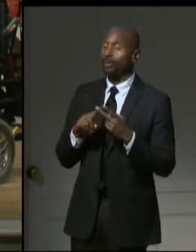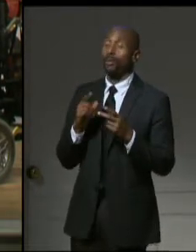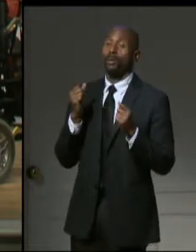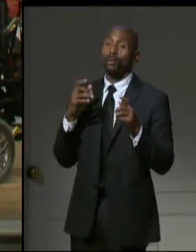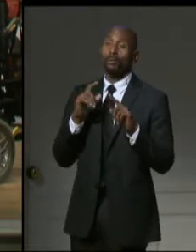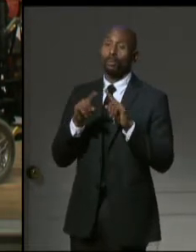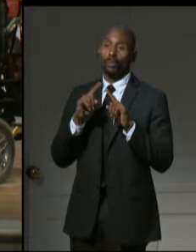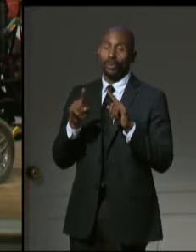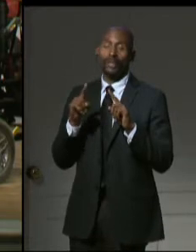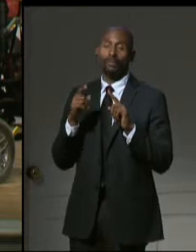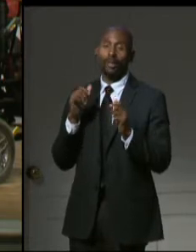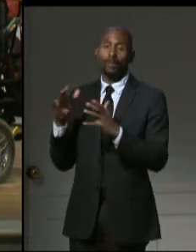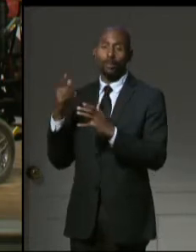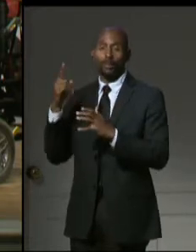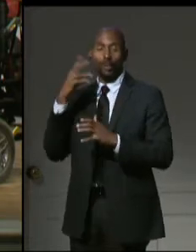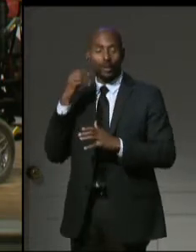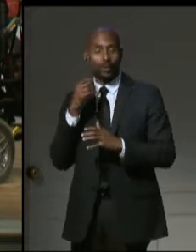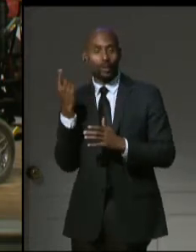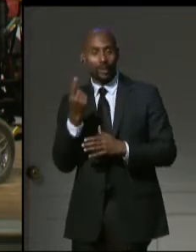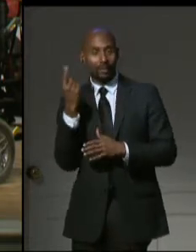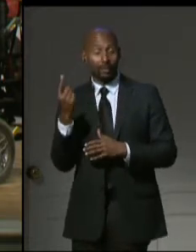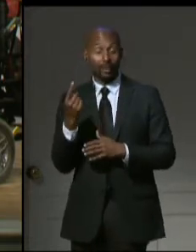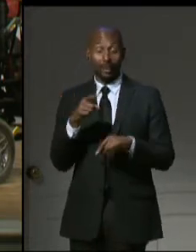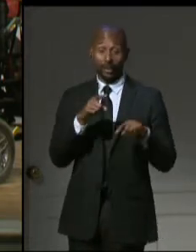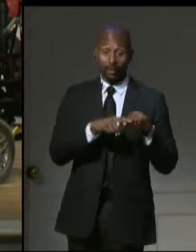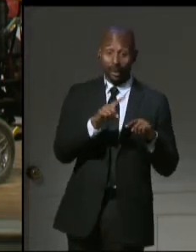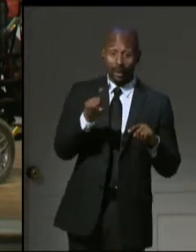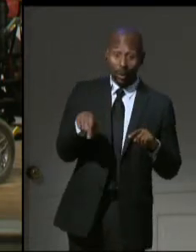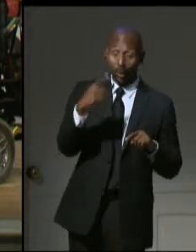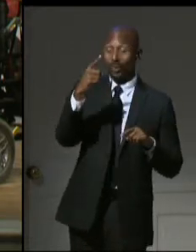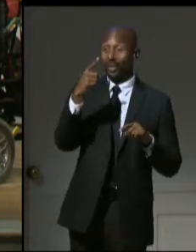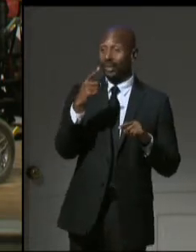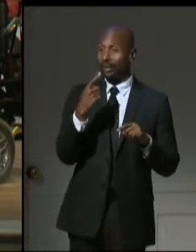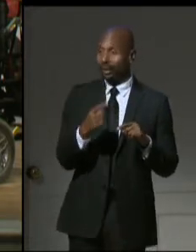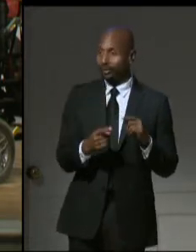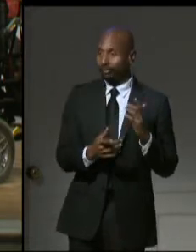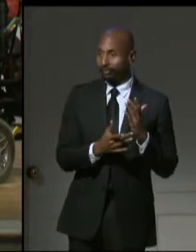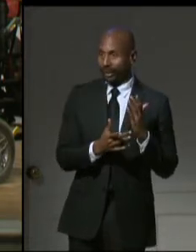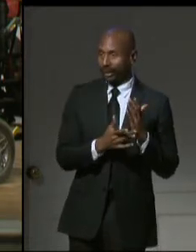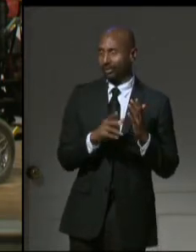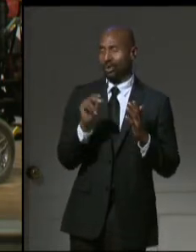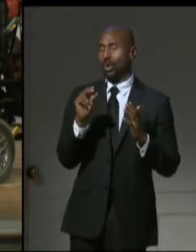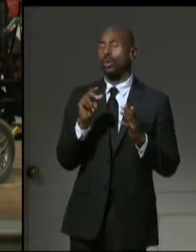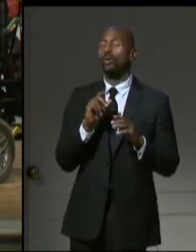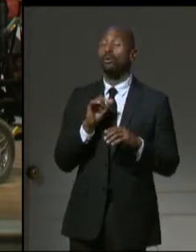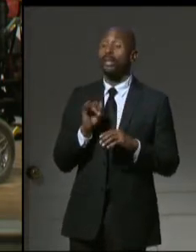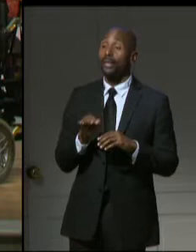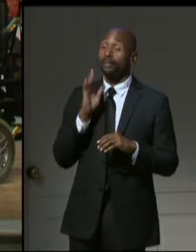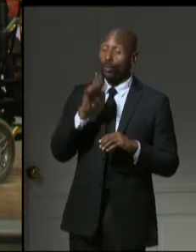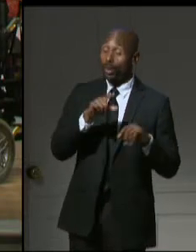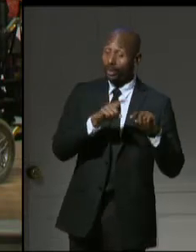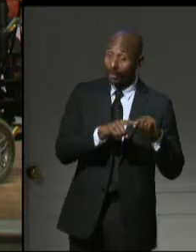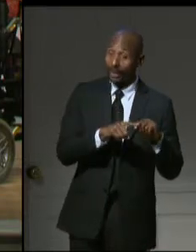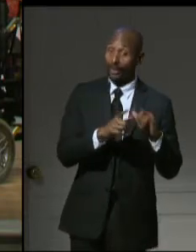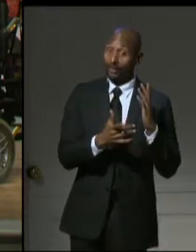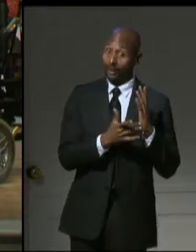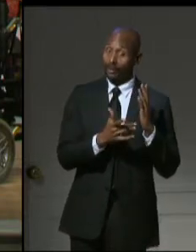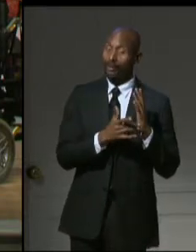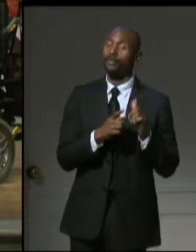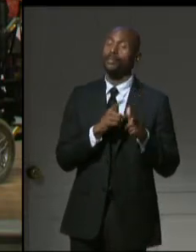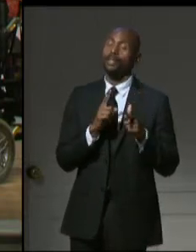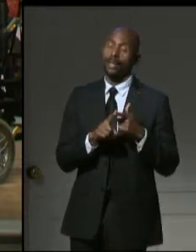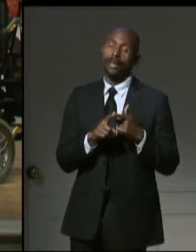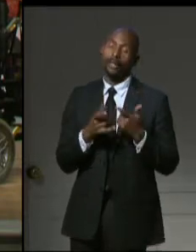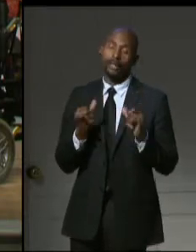something. Don't just rely on technology. And if you are going to rely on technology, at least create